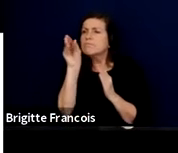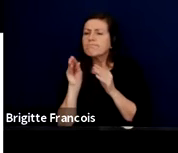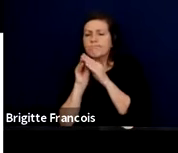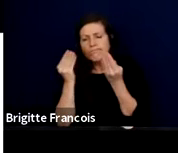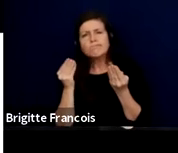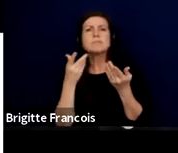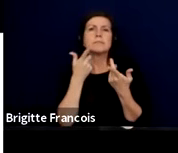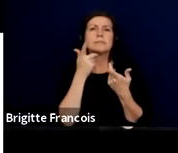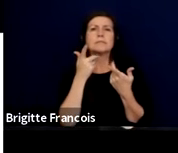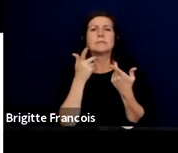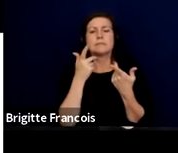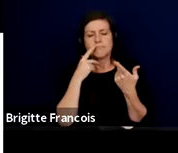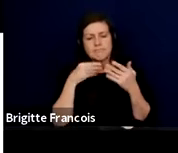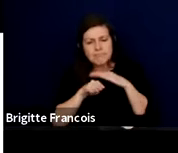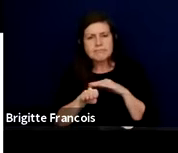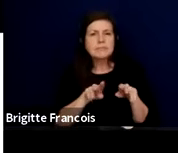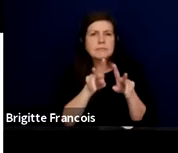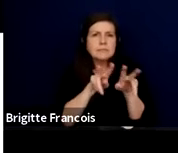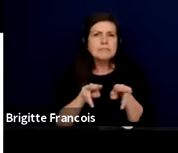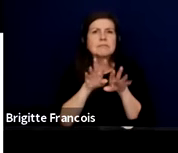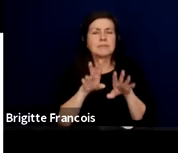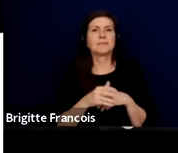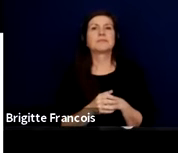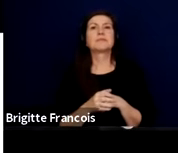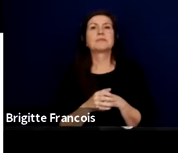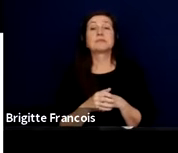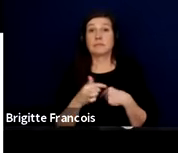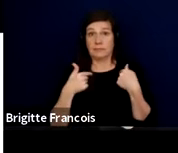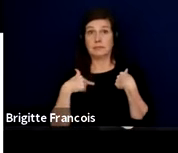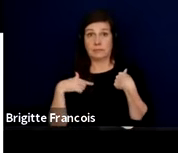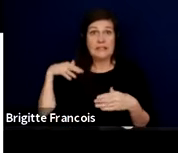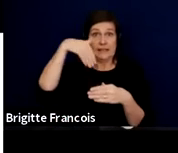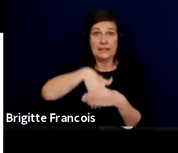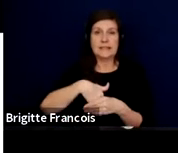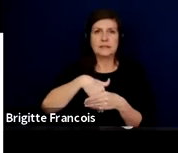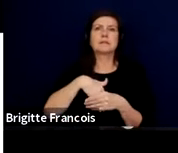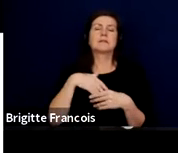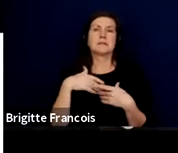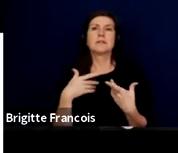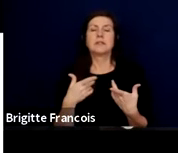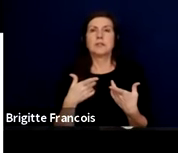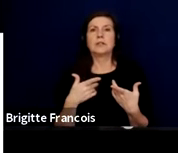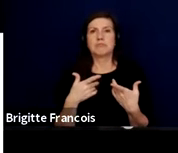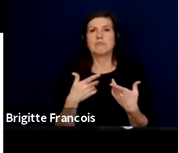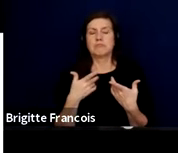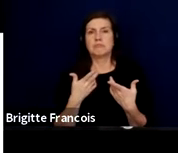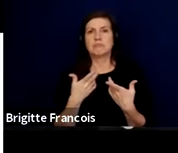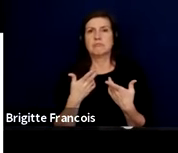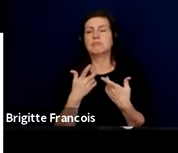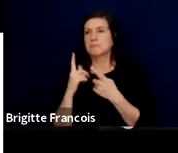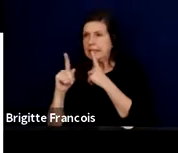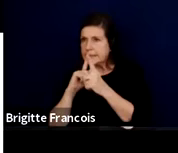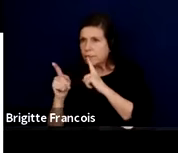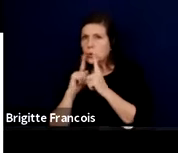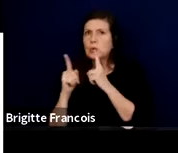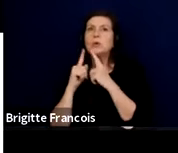that I have been involved and been interviewed, and it